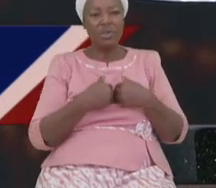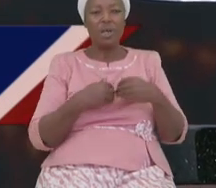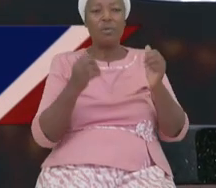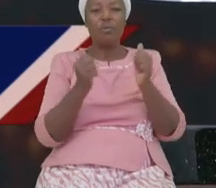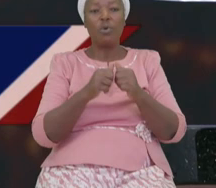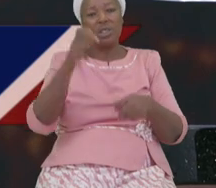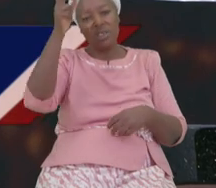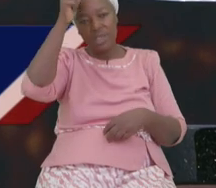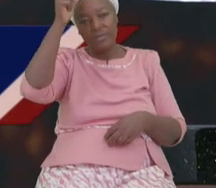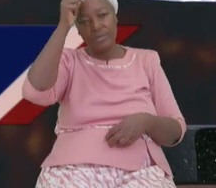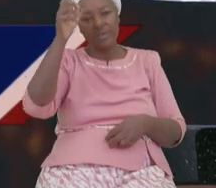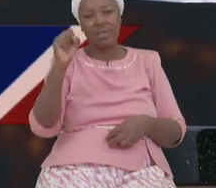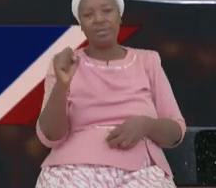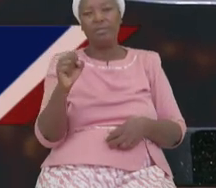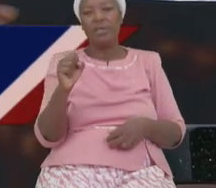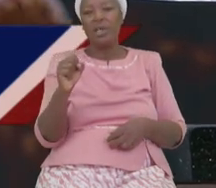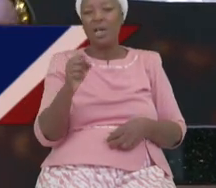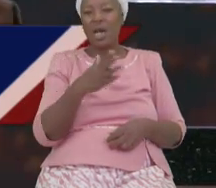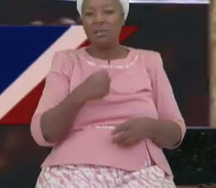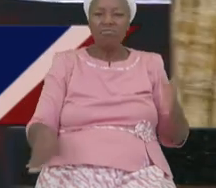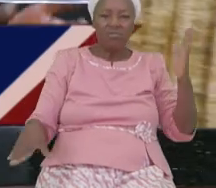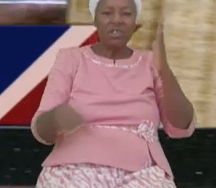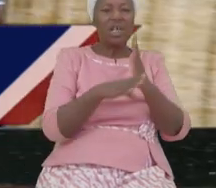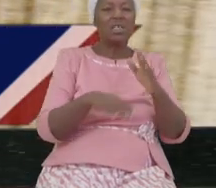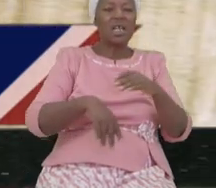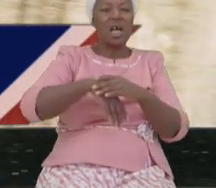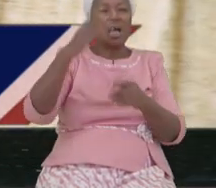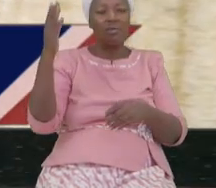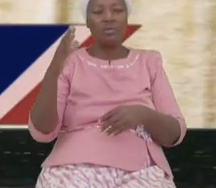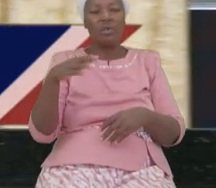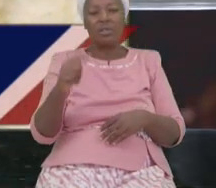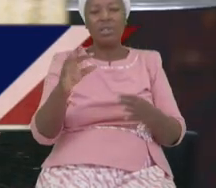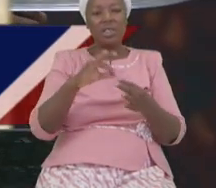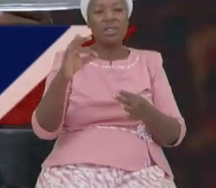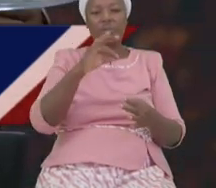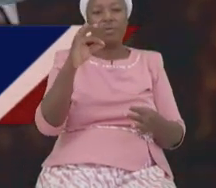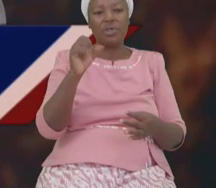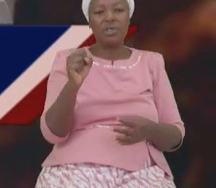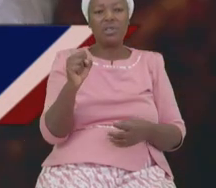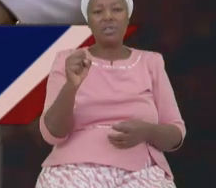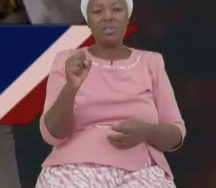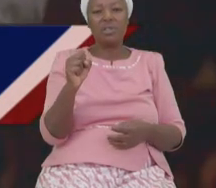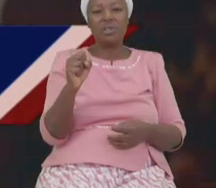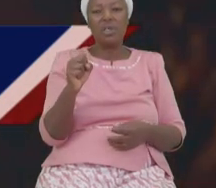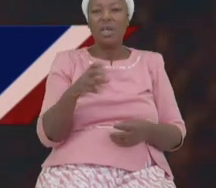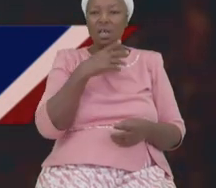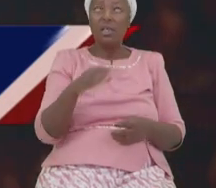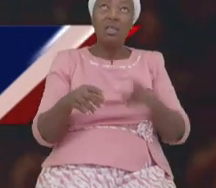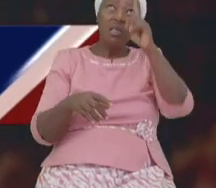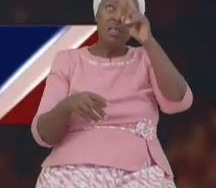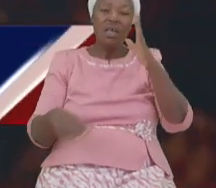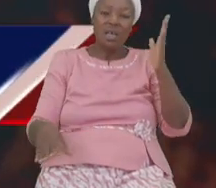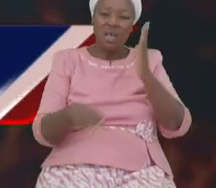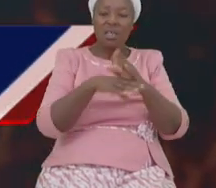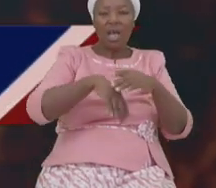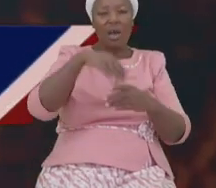with devils. And he cast out the spirits. He cast out the